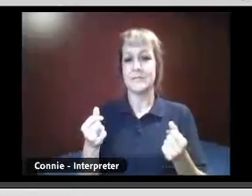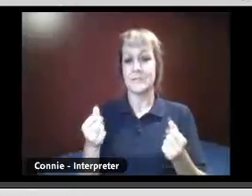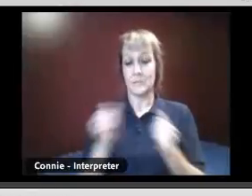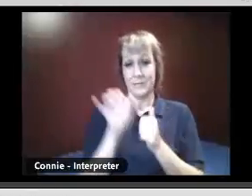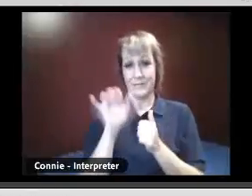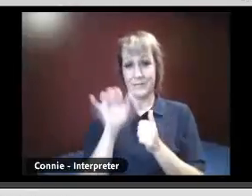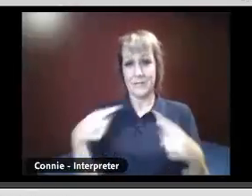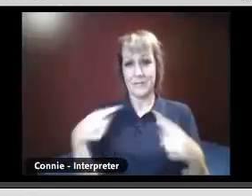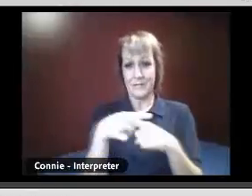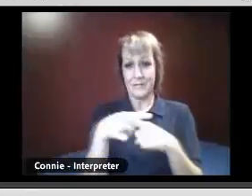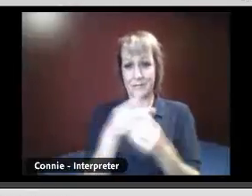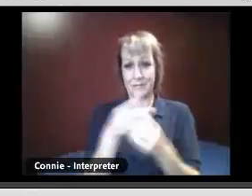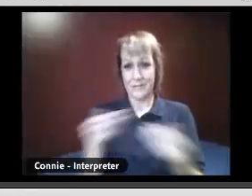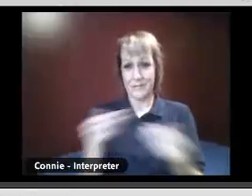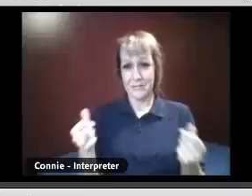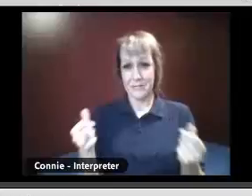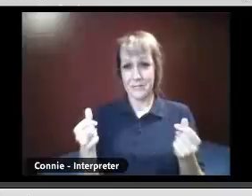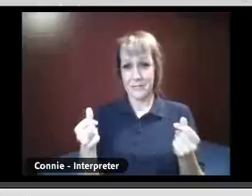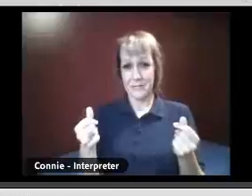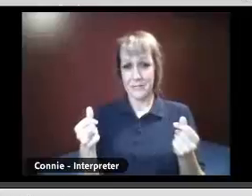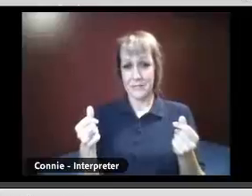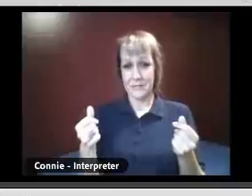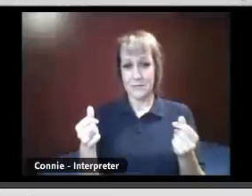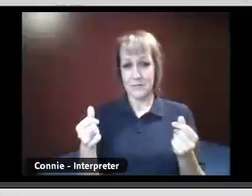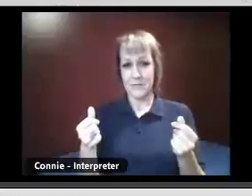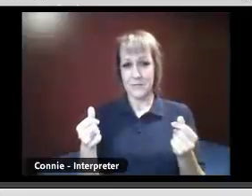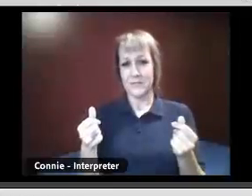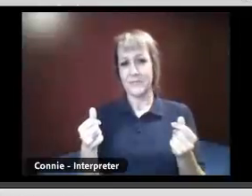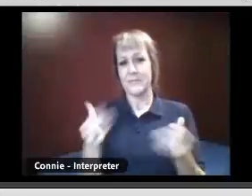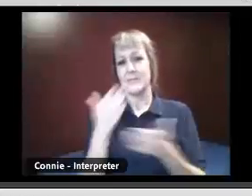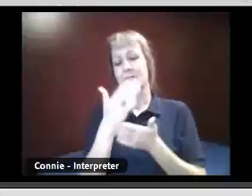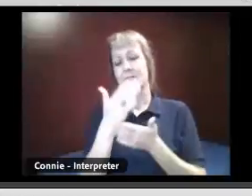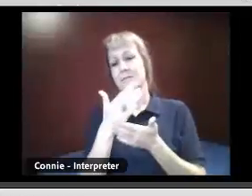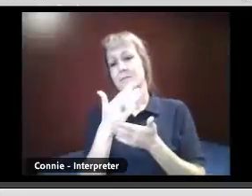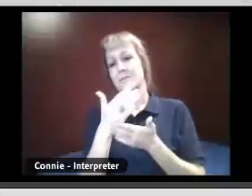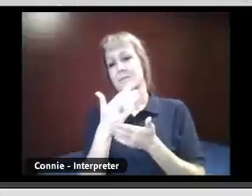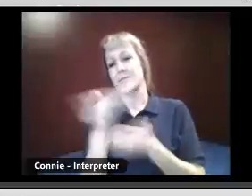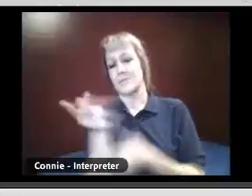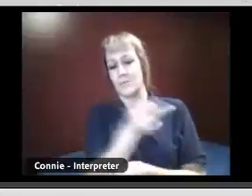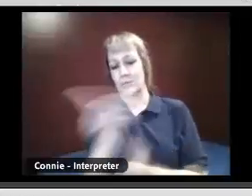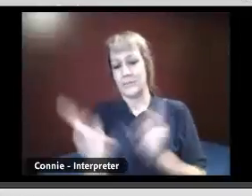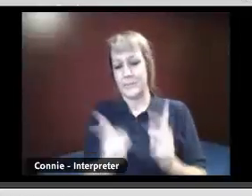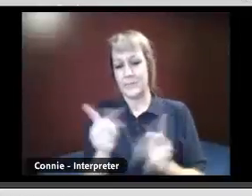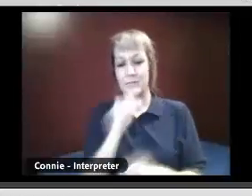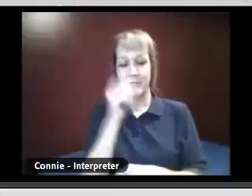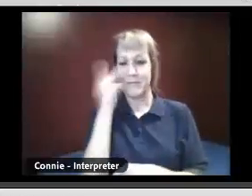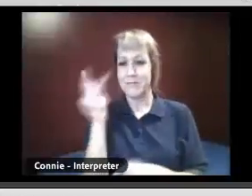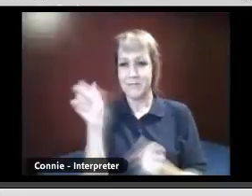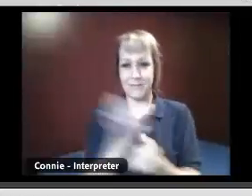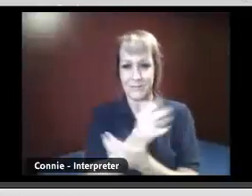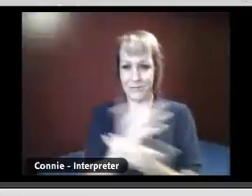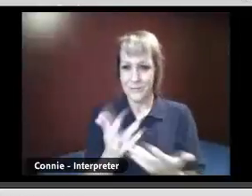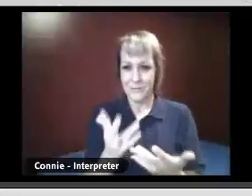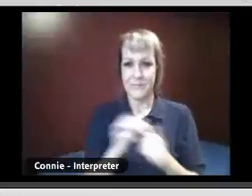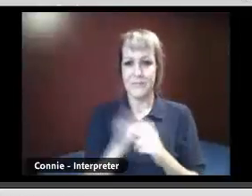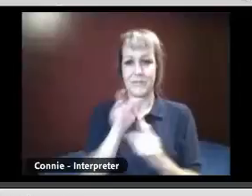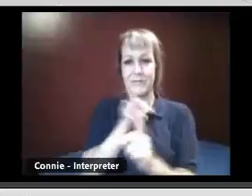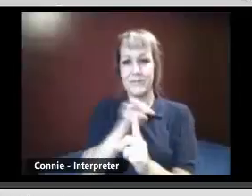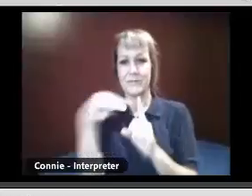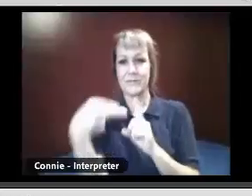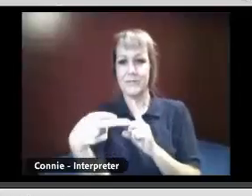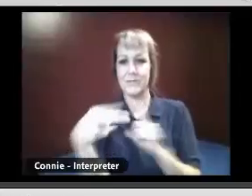resolution, usually there are blind spots between the parties. To give you, for those of you that weren't here last time, a little